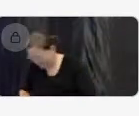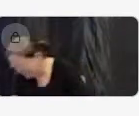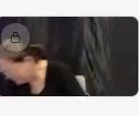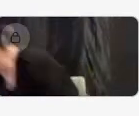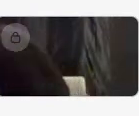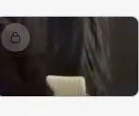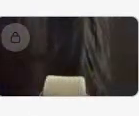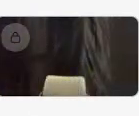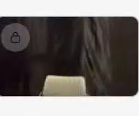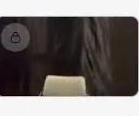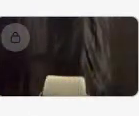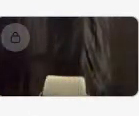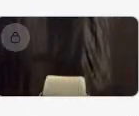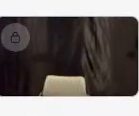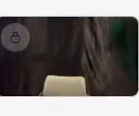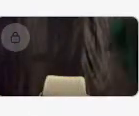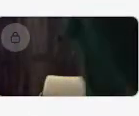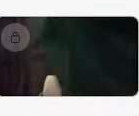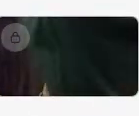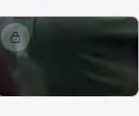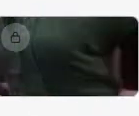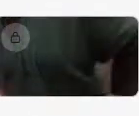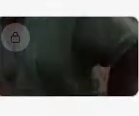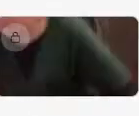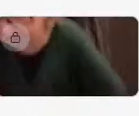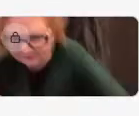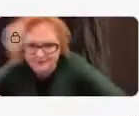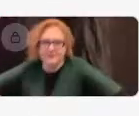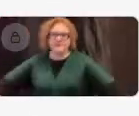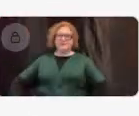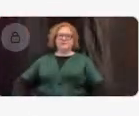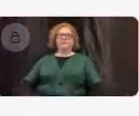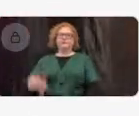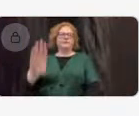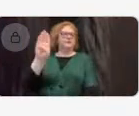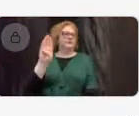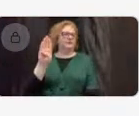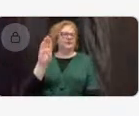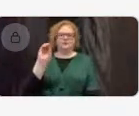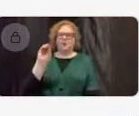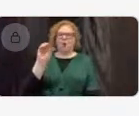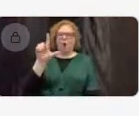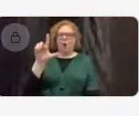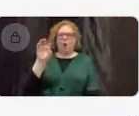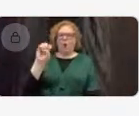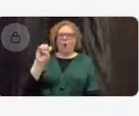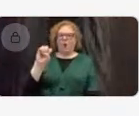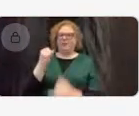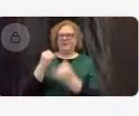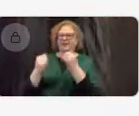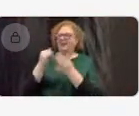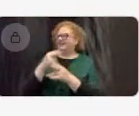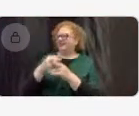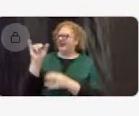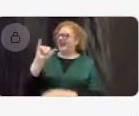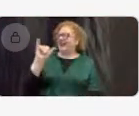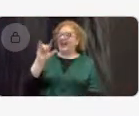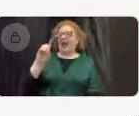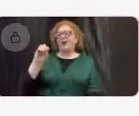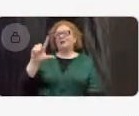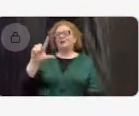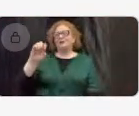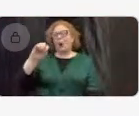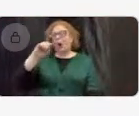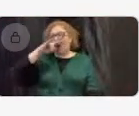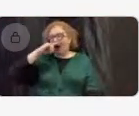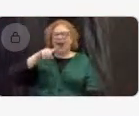much, Ms. Bowl. Is it Ms. Bold or Ball? Bowl. Bold? Bowl, B-O-L-E, like Dole pineapples with a B. Oh, thank you, Ms.